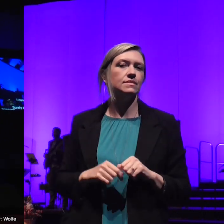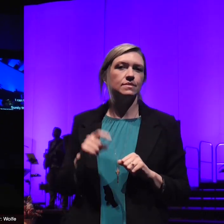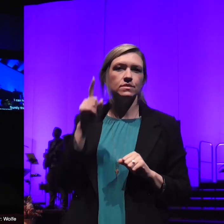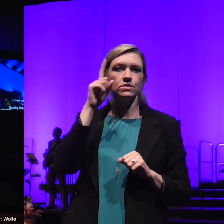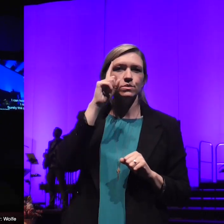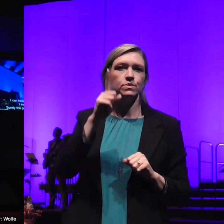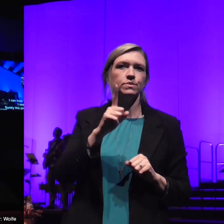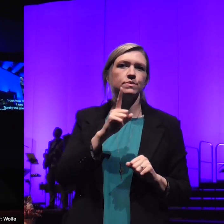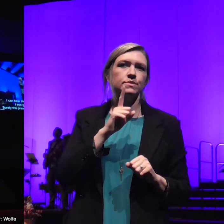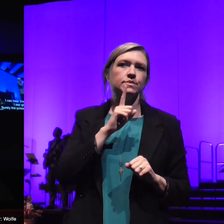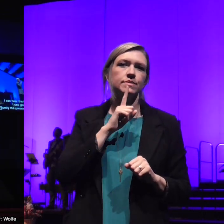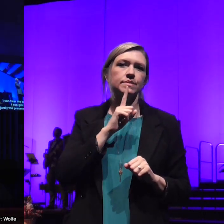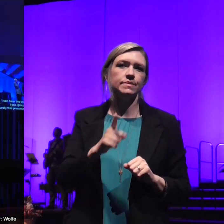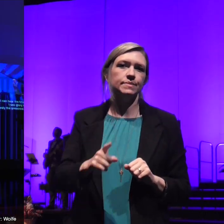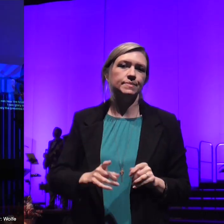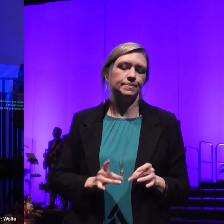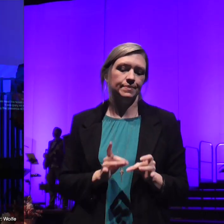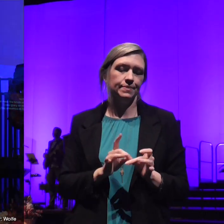face.